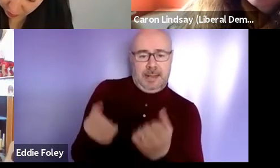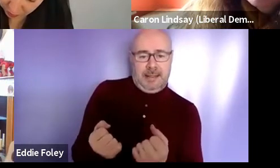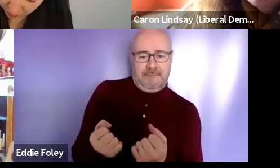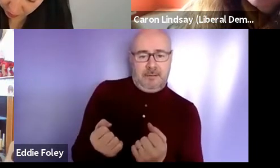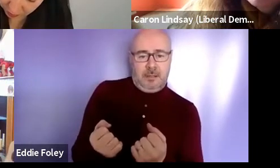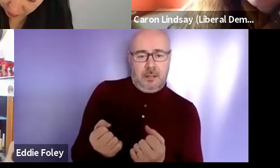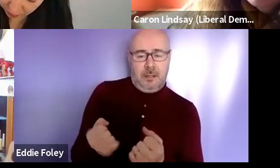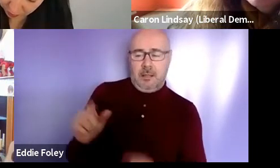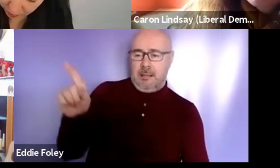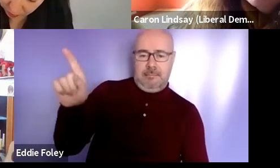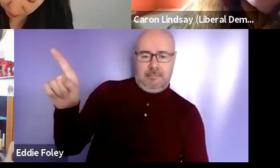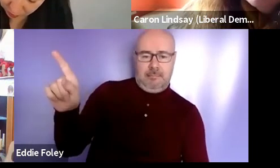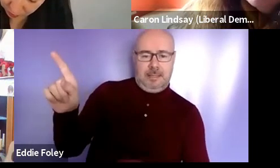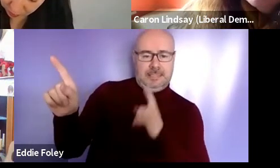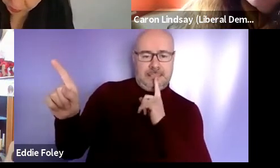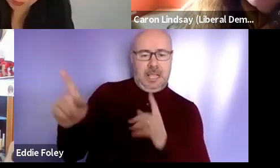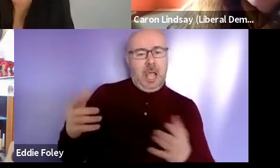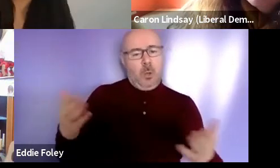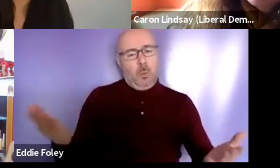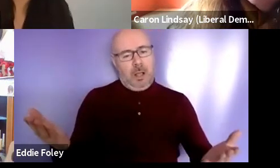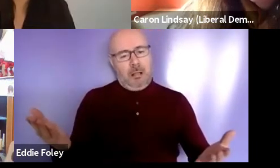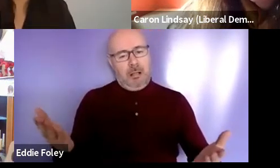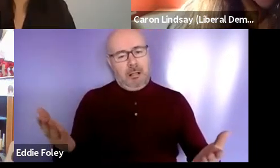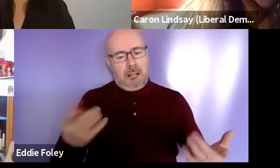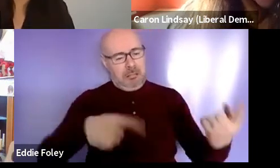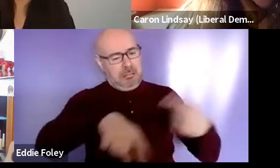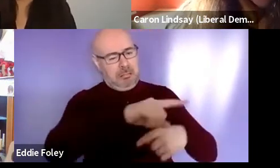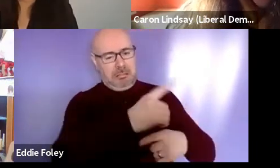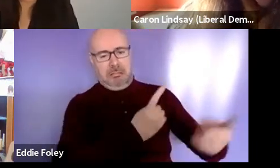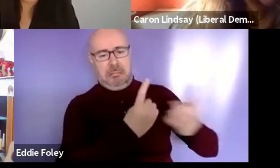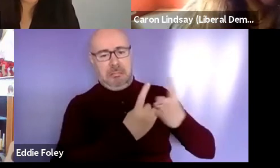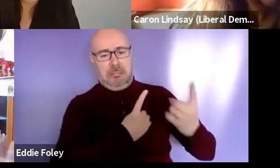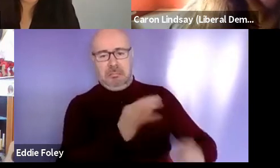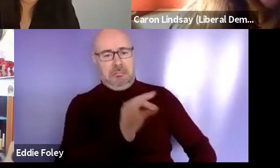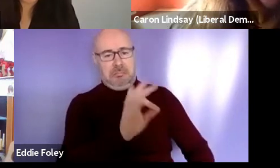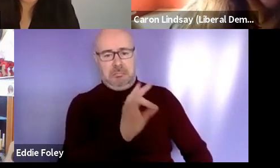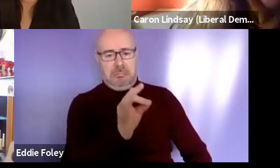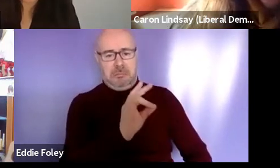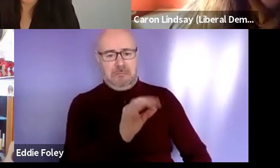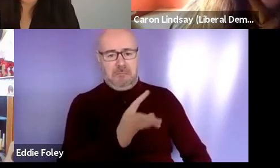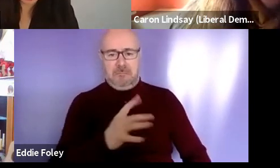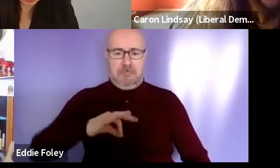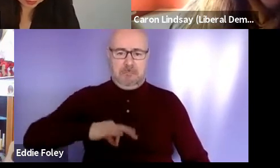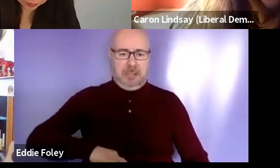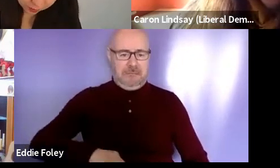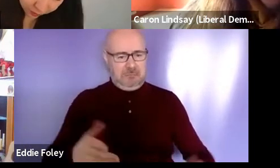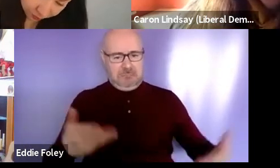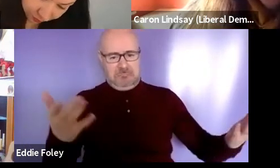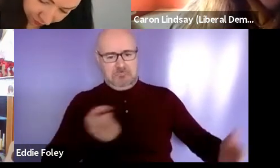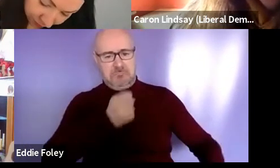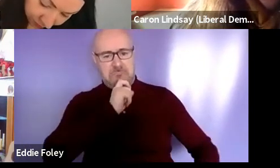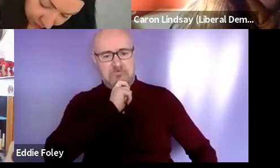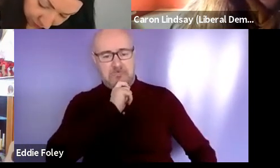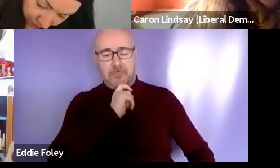there's nobody here who would benefit from that. And I think people often get it the wrong way around. Of course, there aren't people here who would benefit